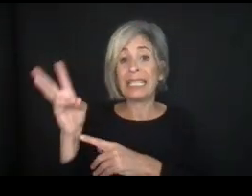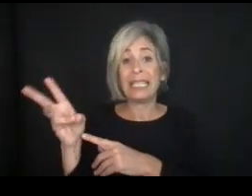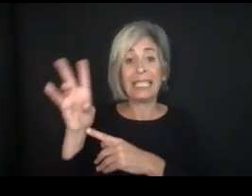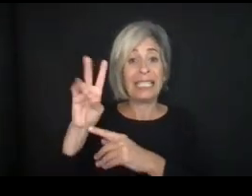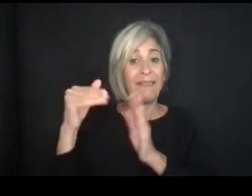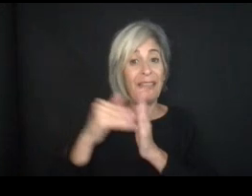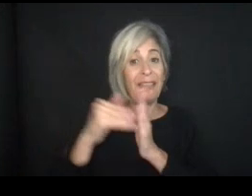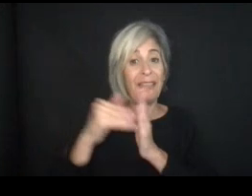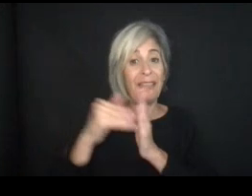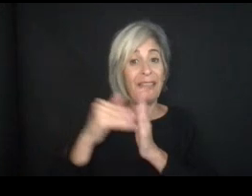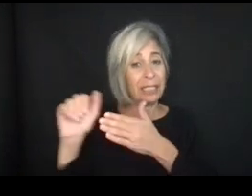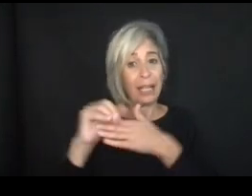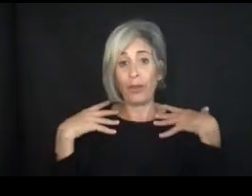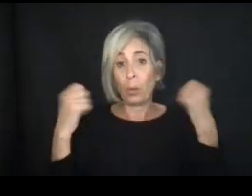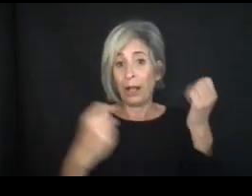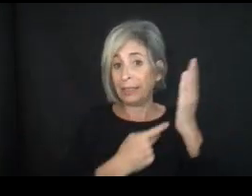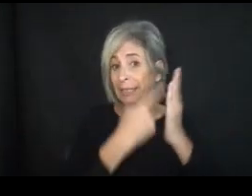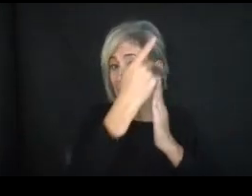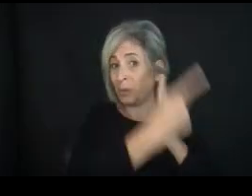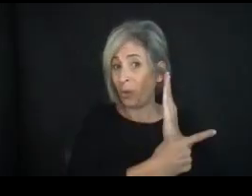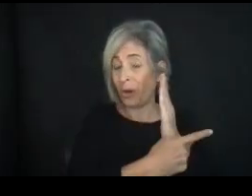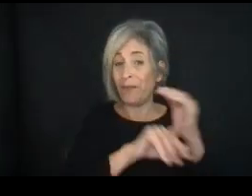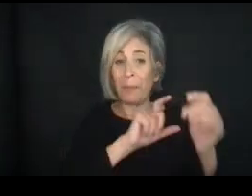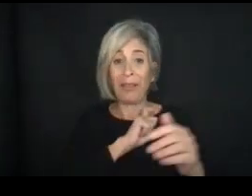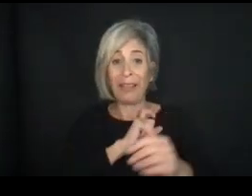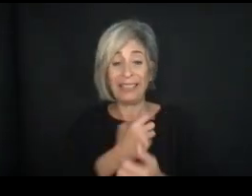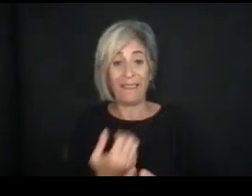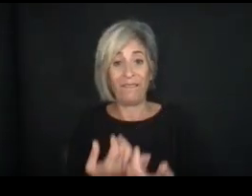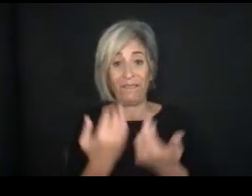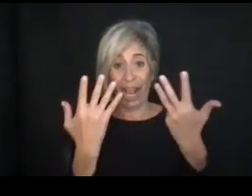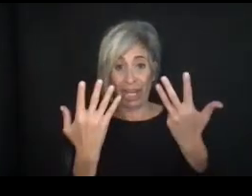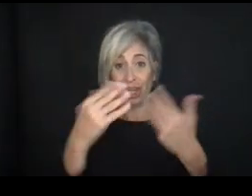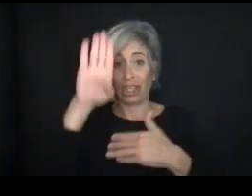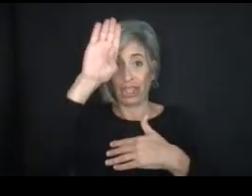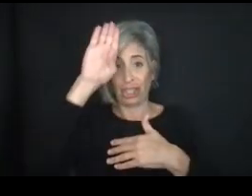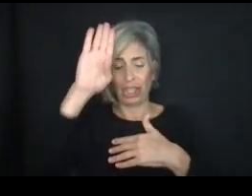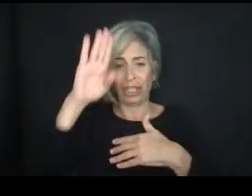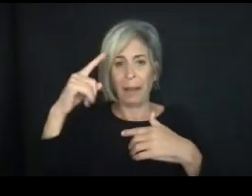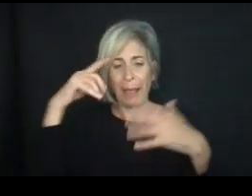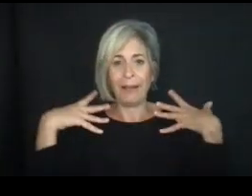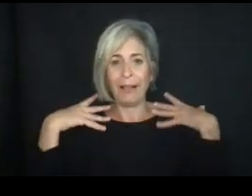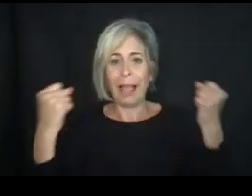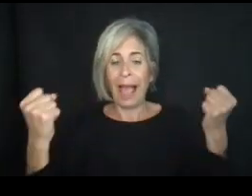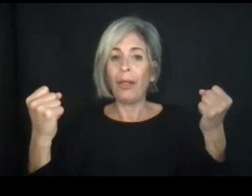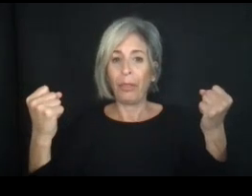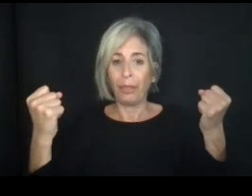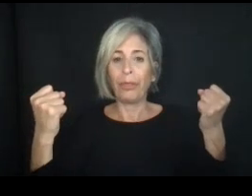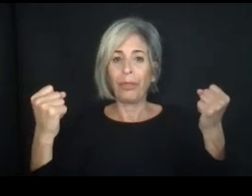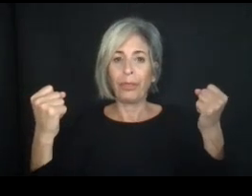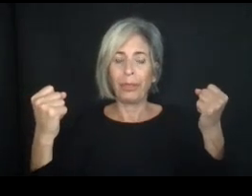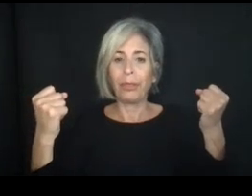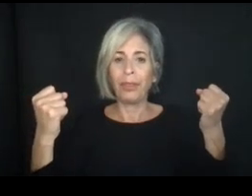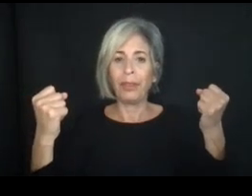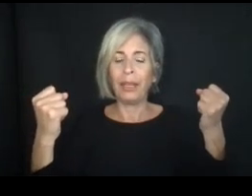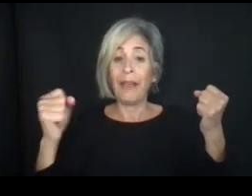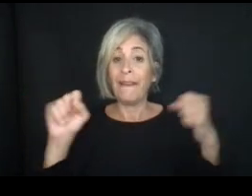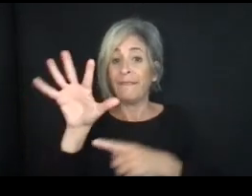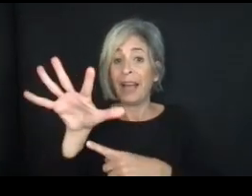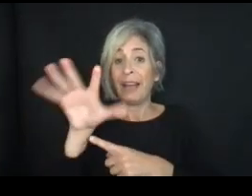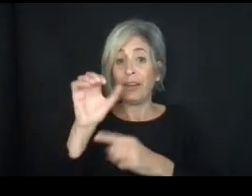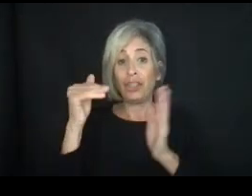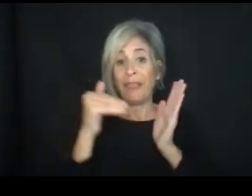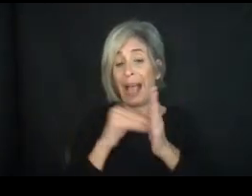$67,000 for the wellness program for our police and fire. This was mental health wellness. There's a